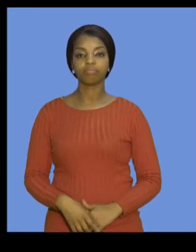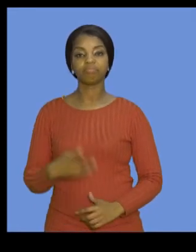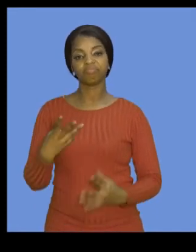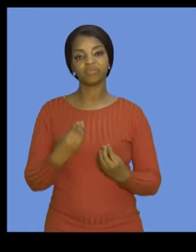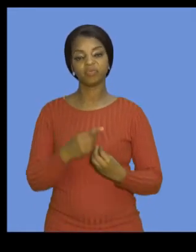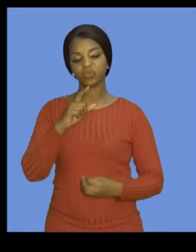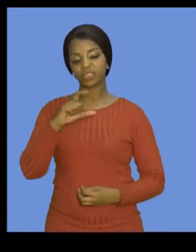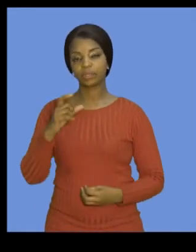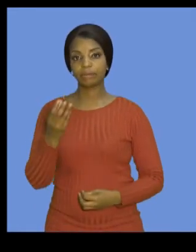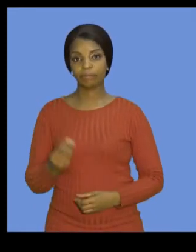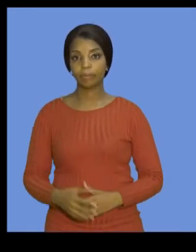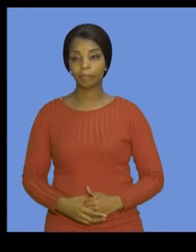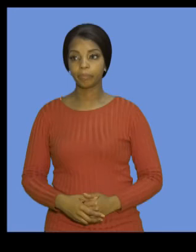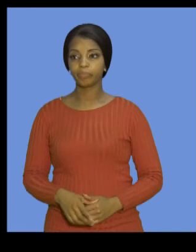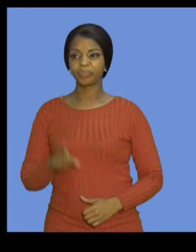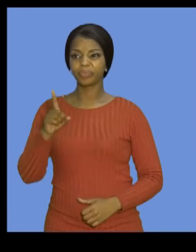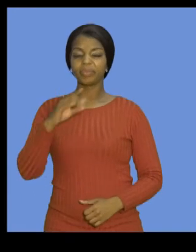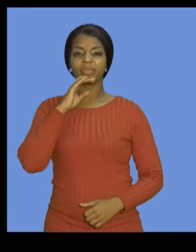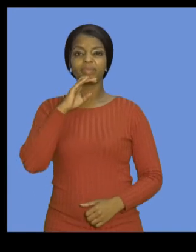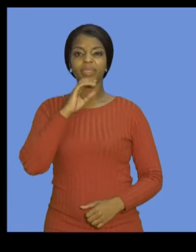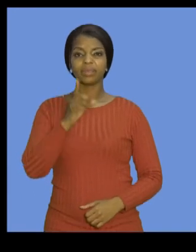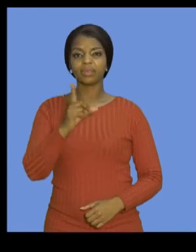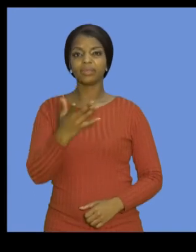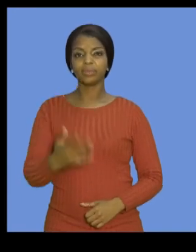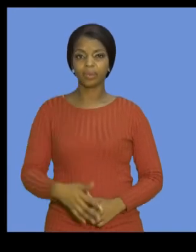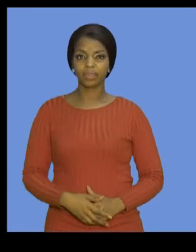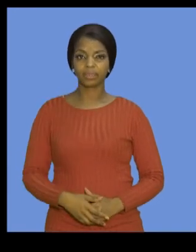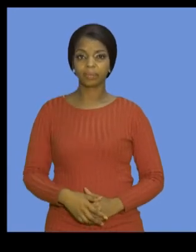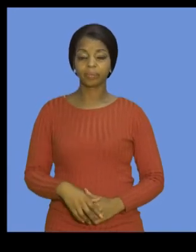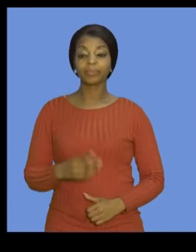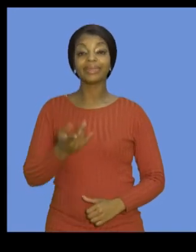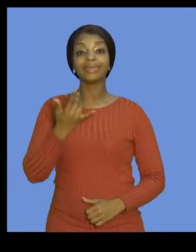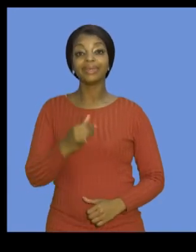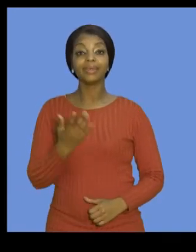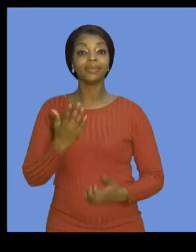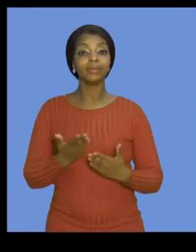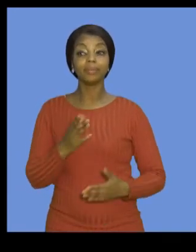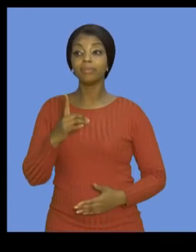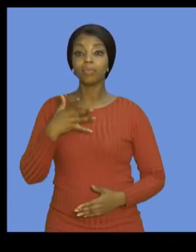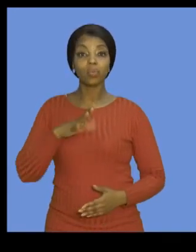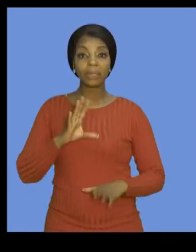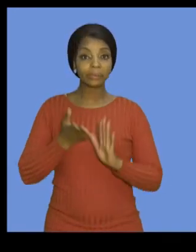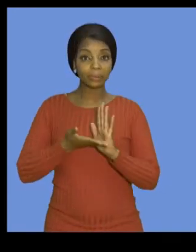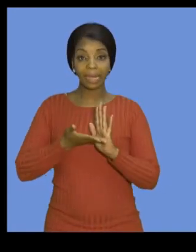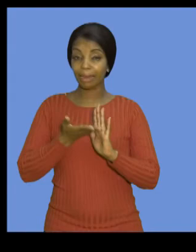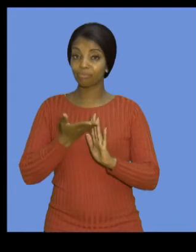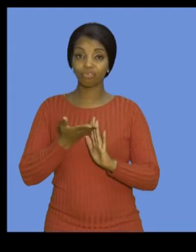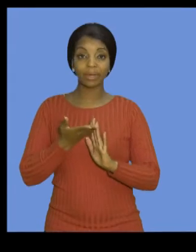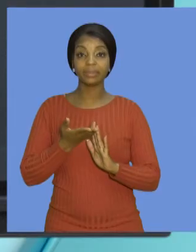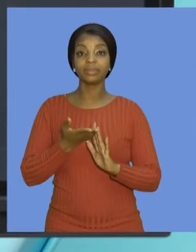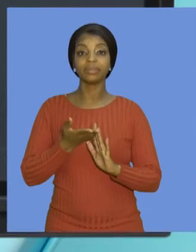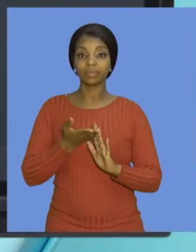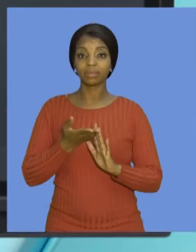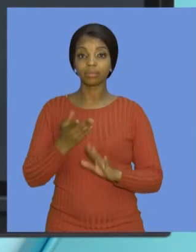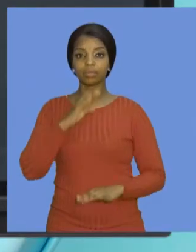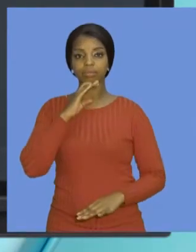792 and a few cents there. So what does this mean? So if they want to do, or if she wants to then upgrade